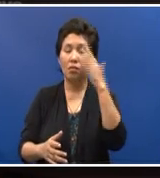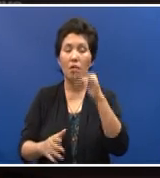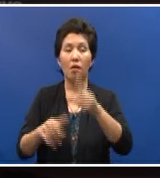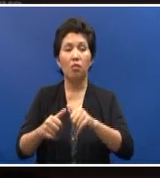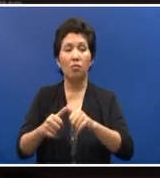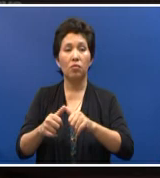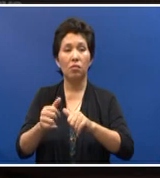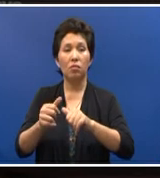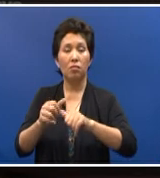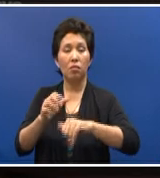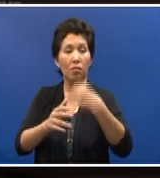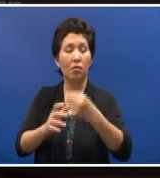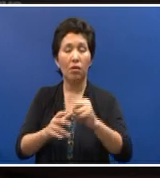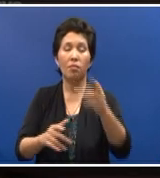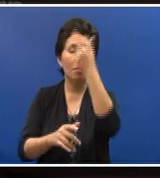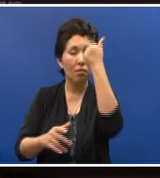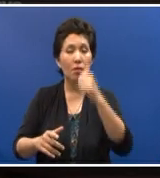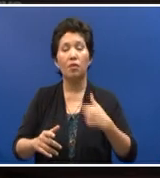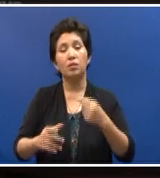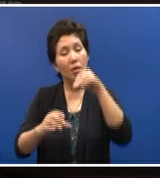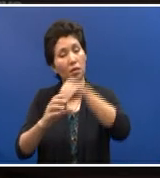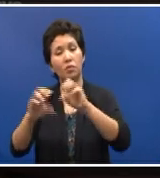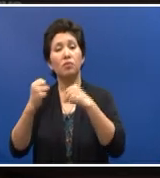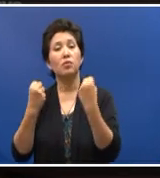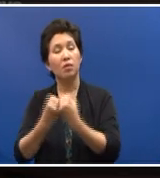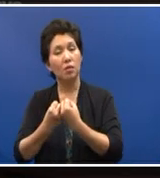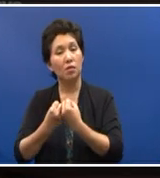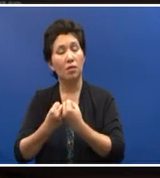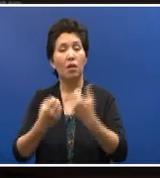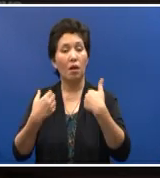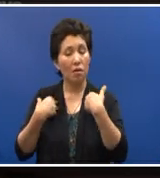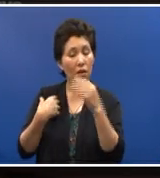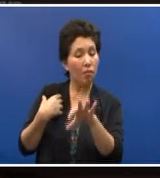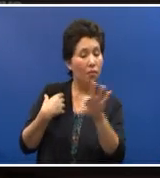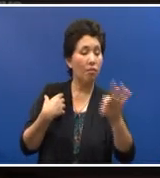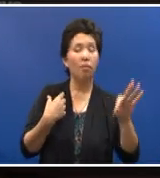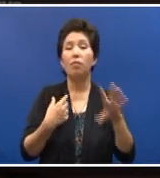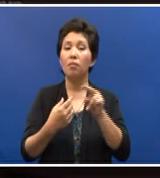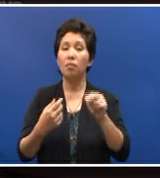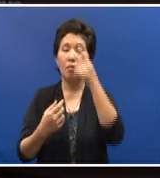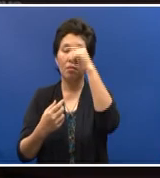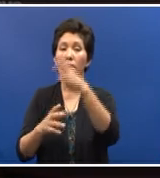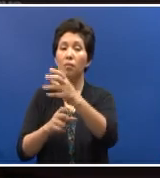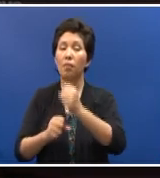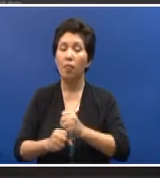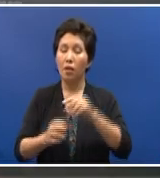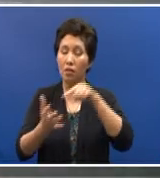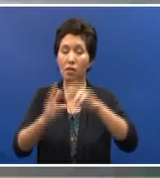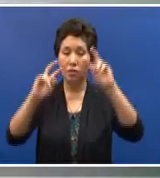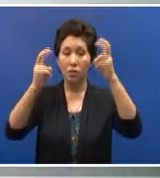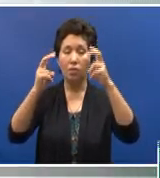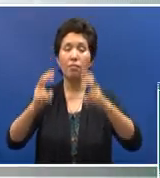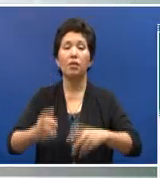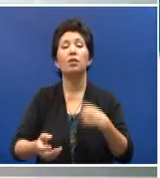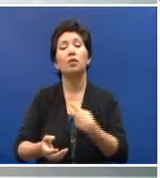fishing. Okay, so therefore, in a society, there is a division of labor. Okay, so in this topic, we are going